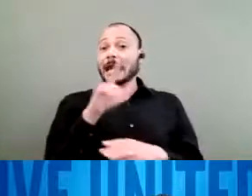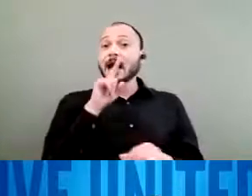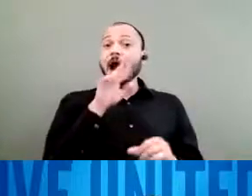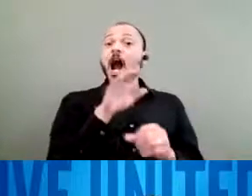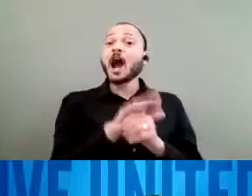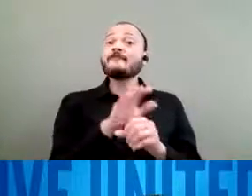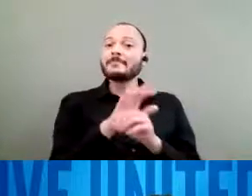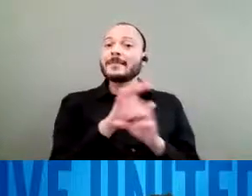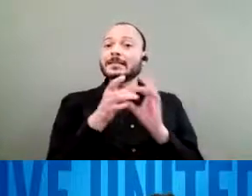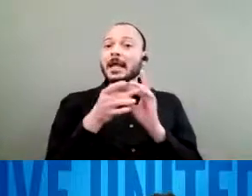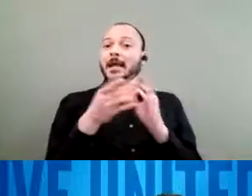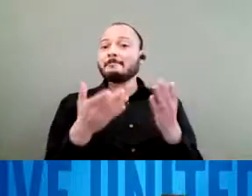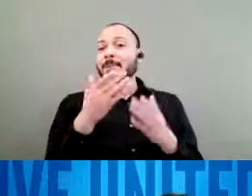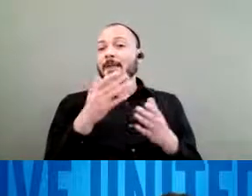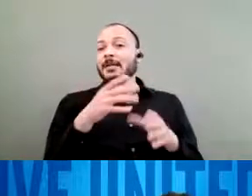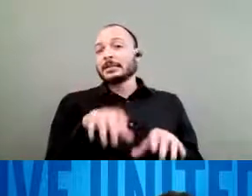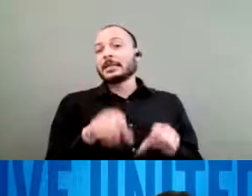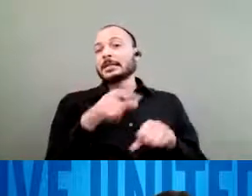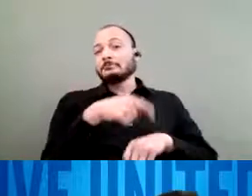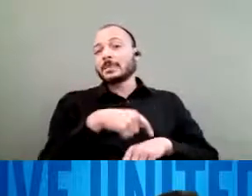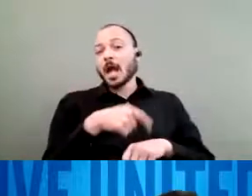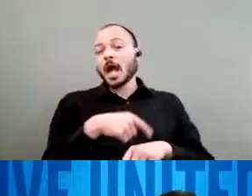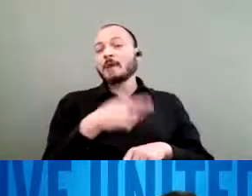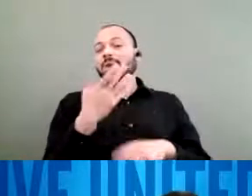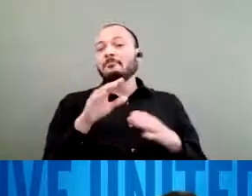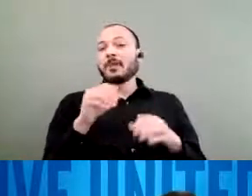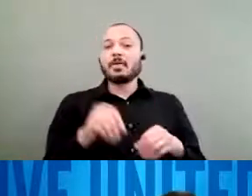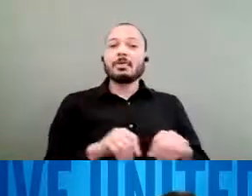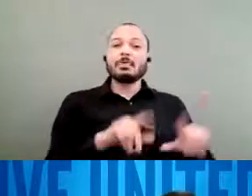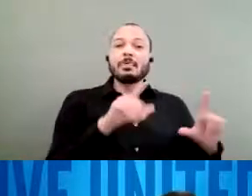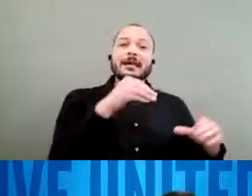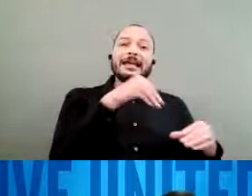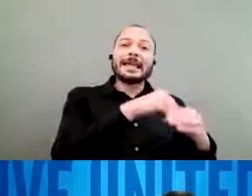link. Might take a while to receive. It might go to your junk folder,